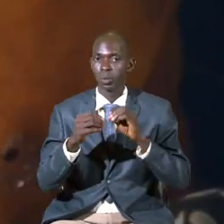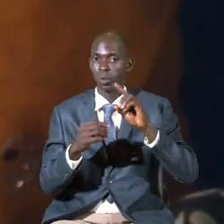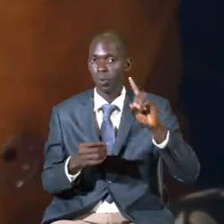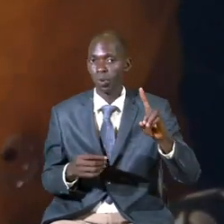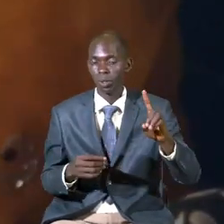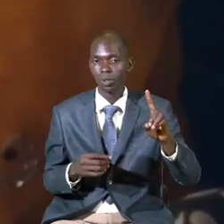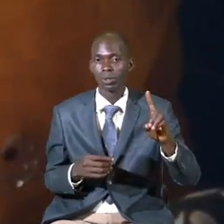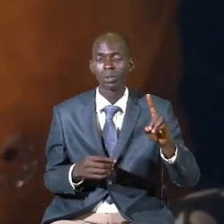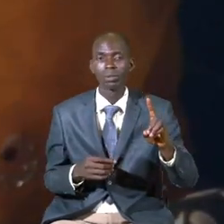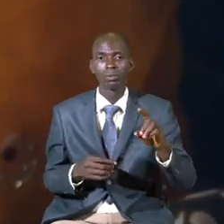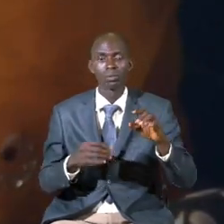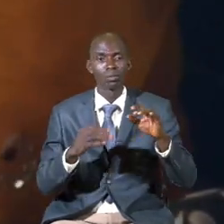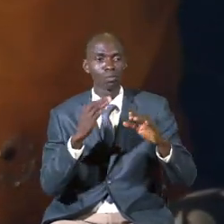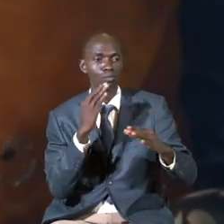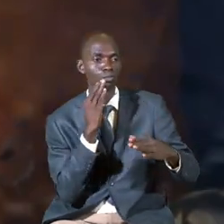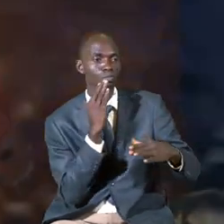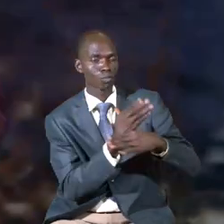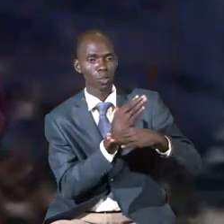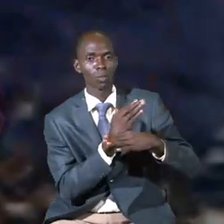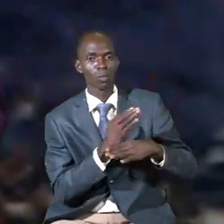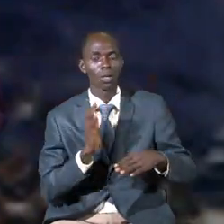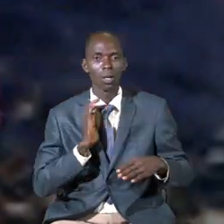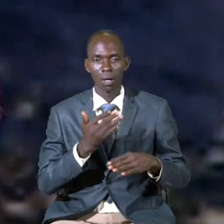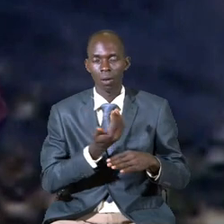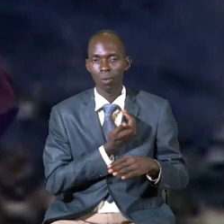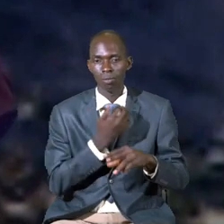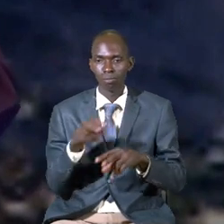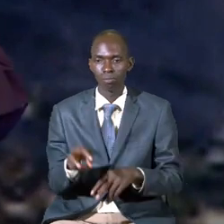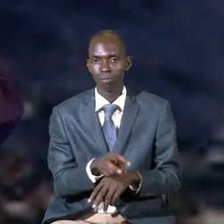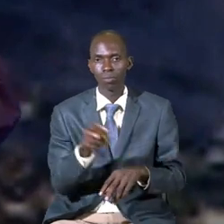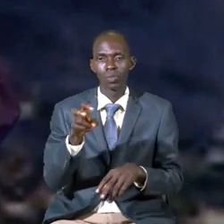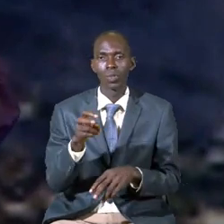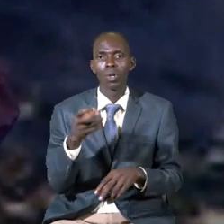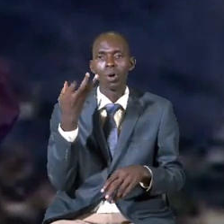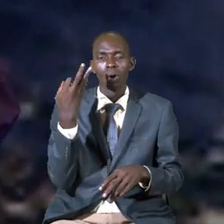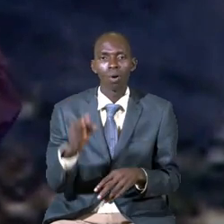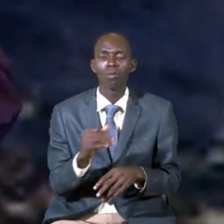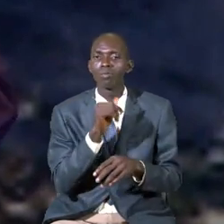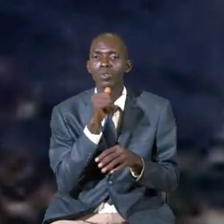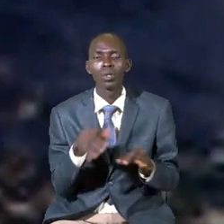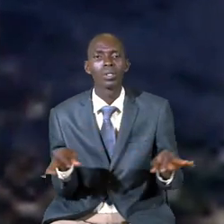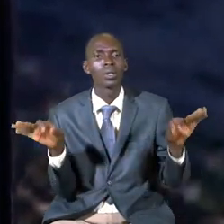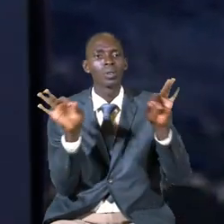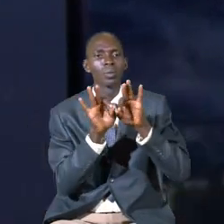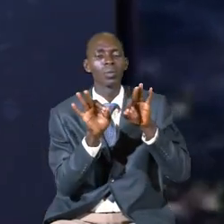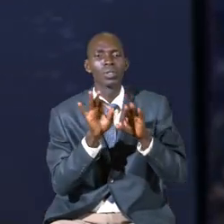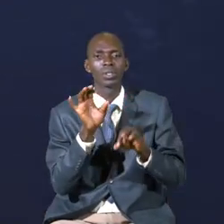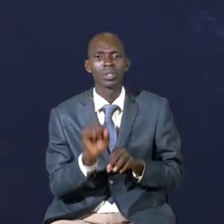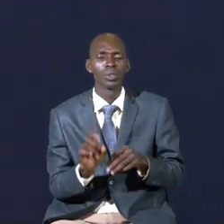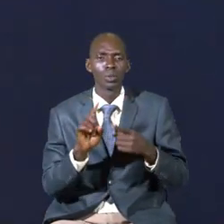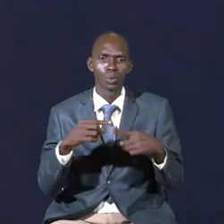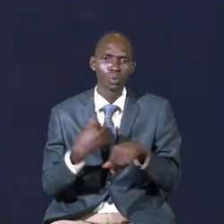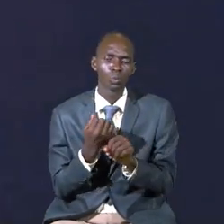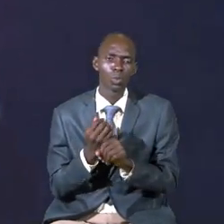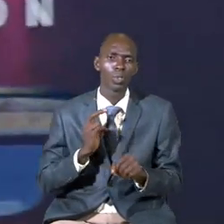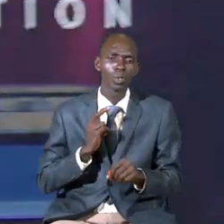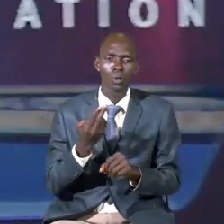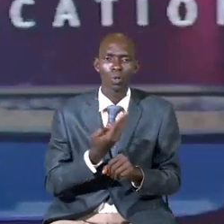interrupted our journey of insignificance to make us an